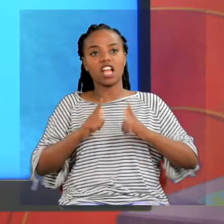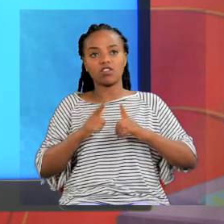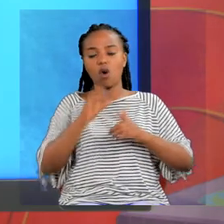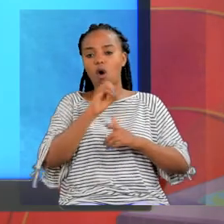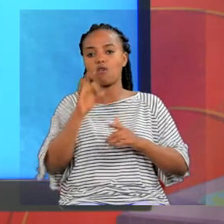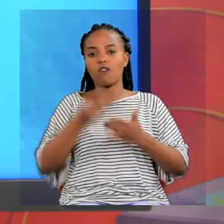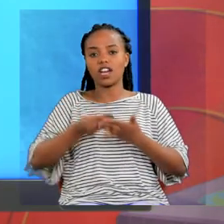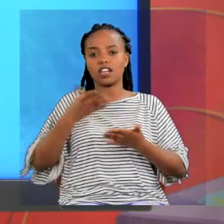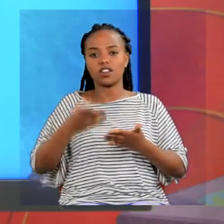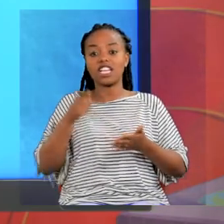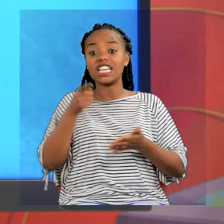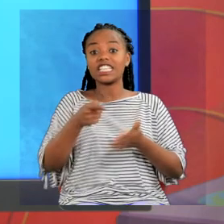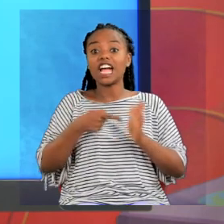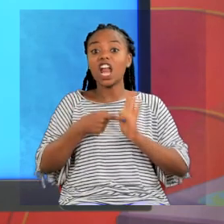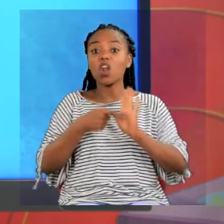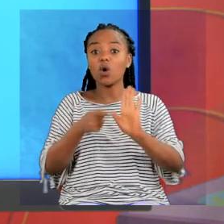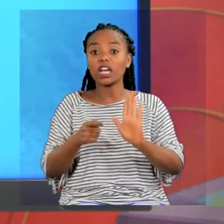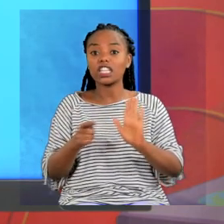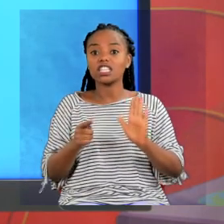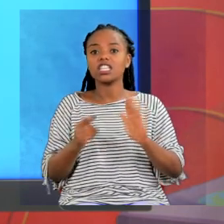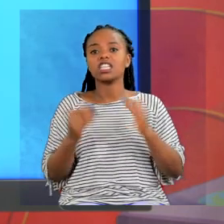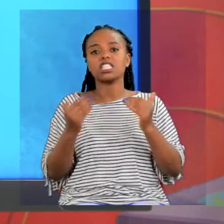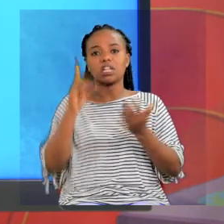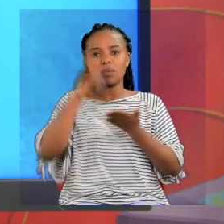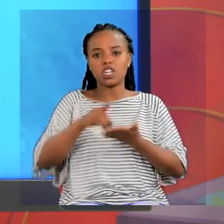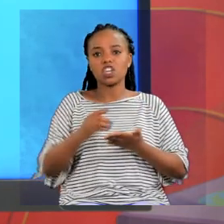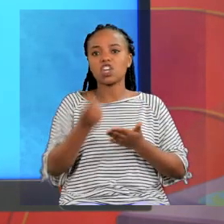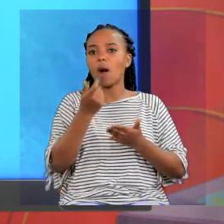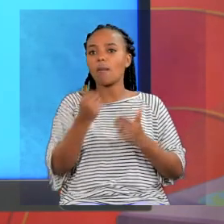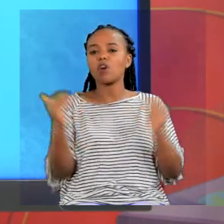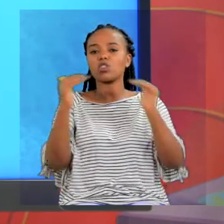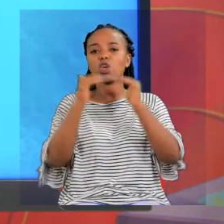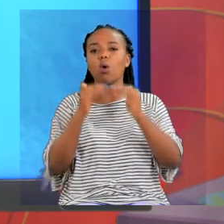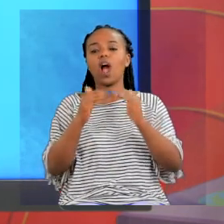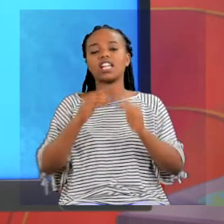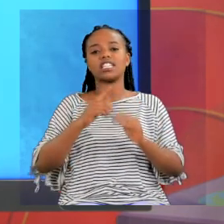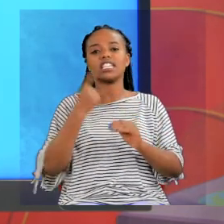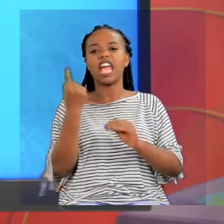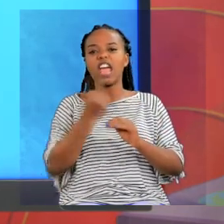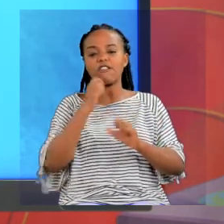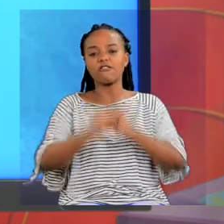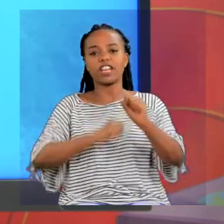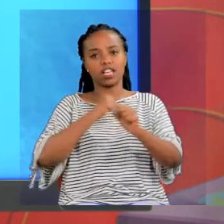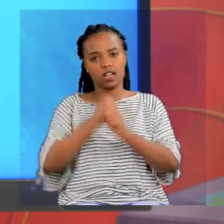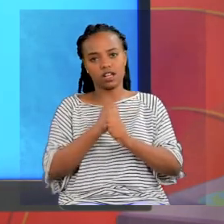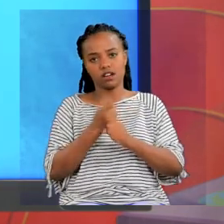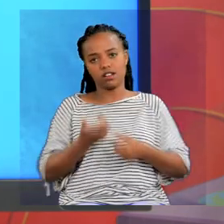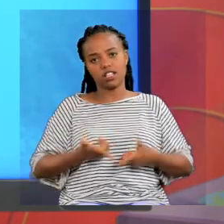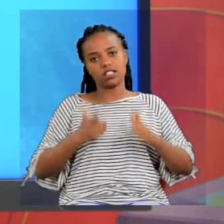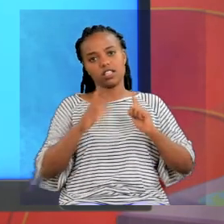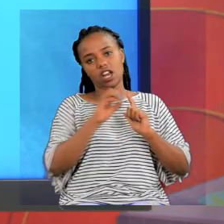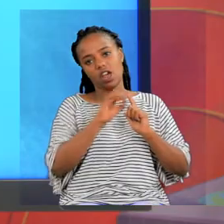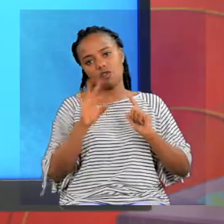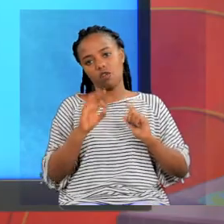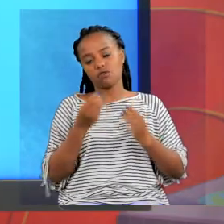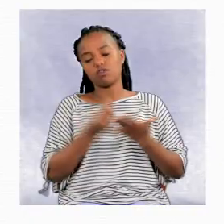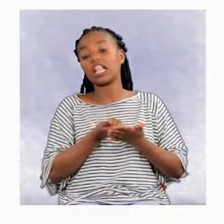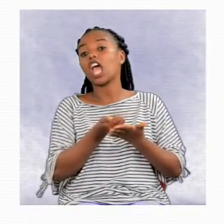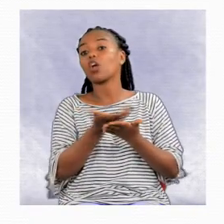the depreciation amount equal for every year throughout the life of the